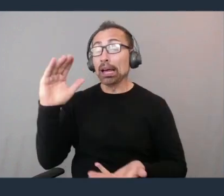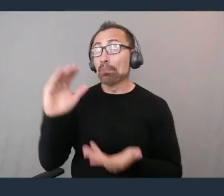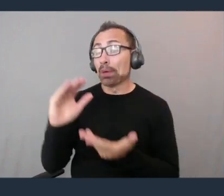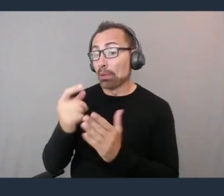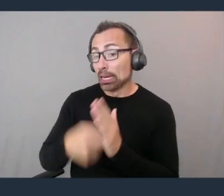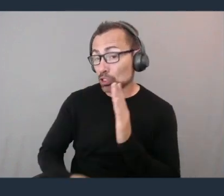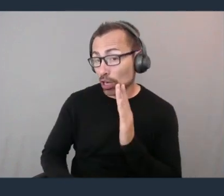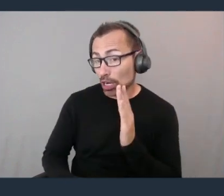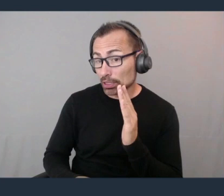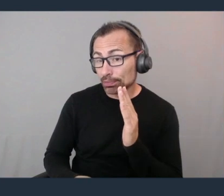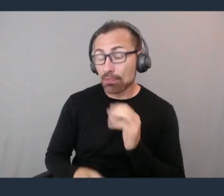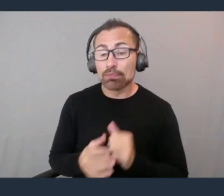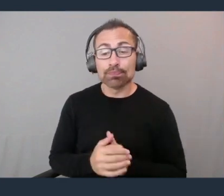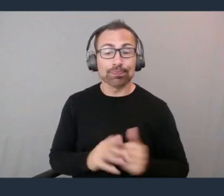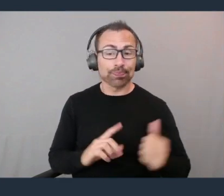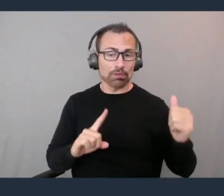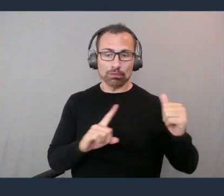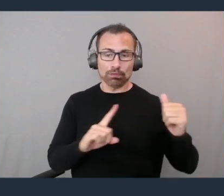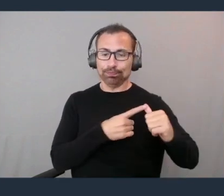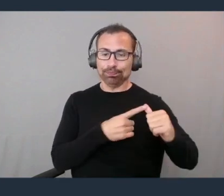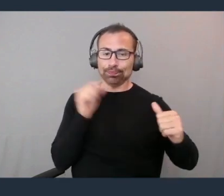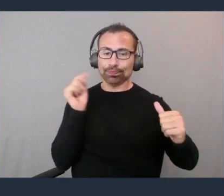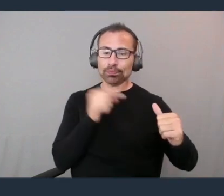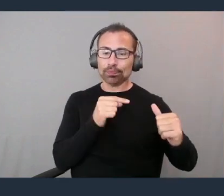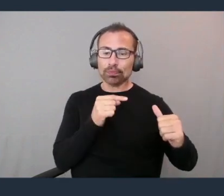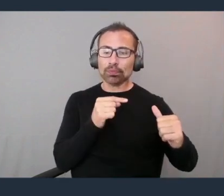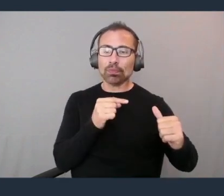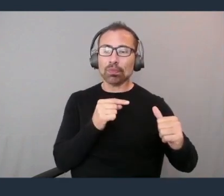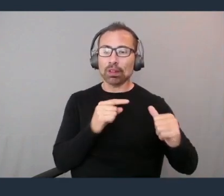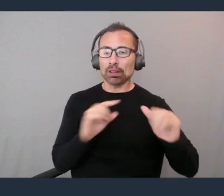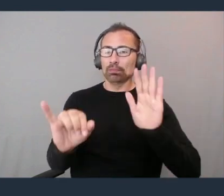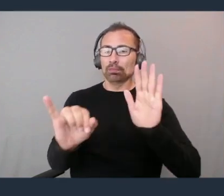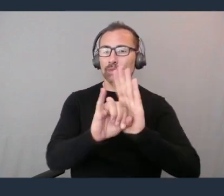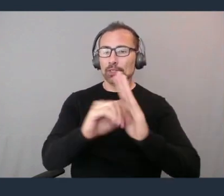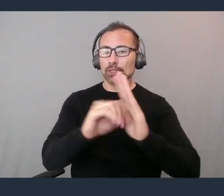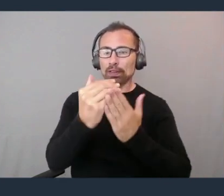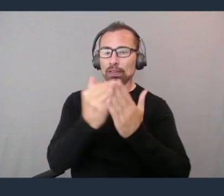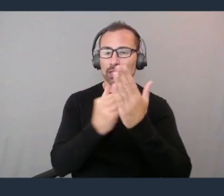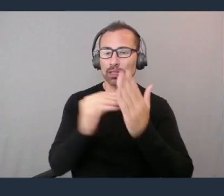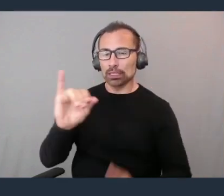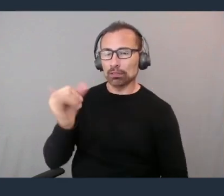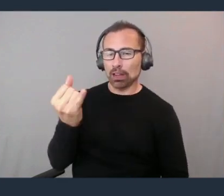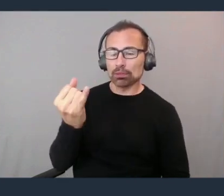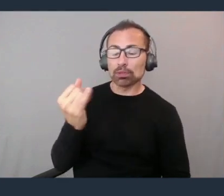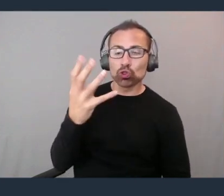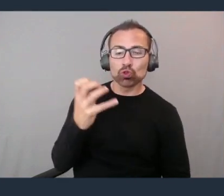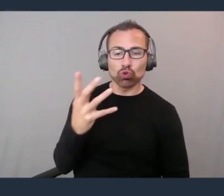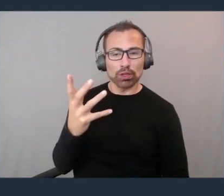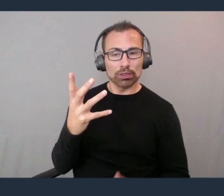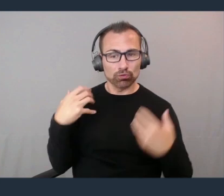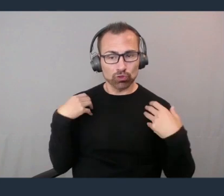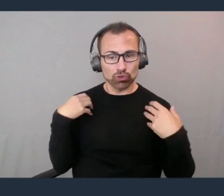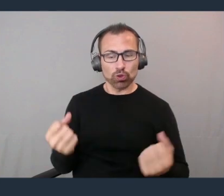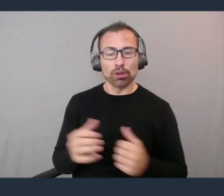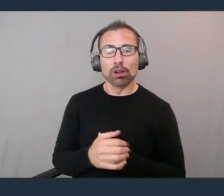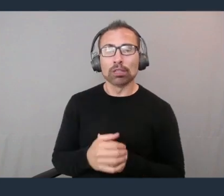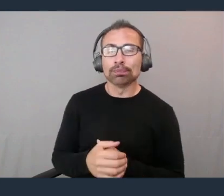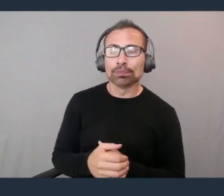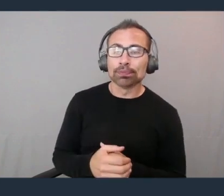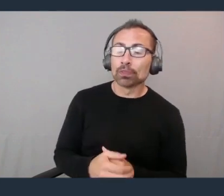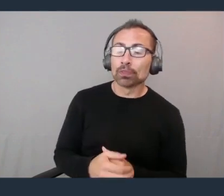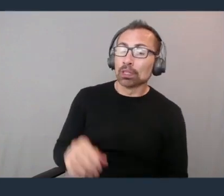and the most important step here is identifying the list of objects that you want to restore. Amazon